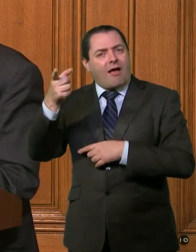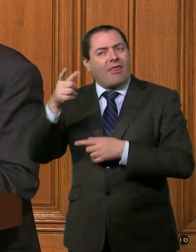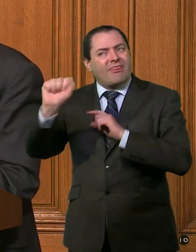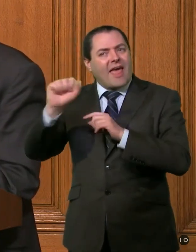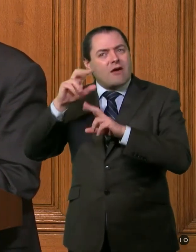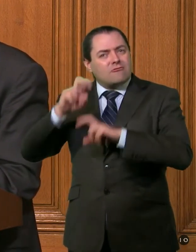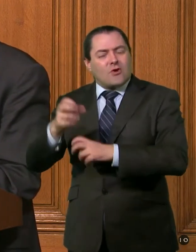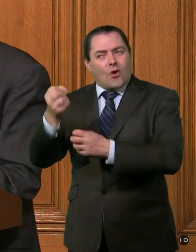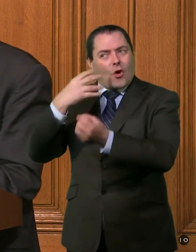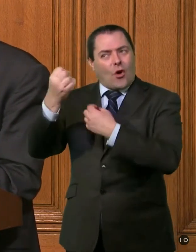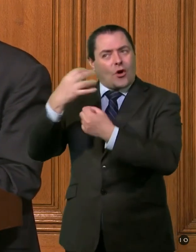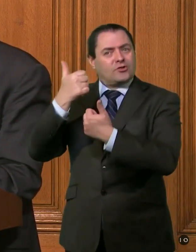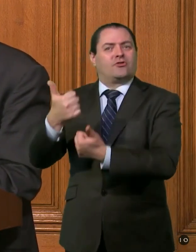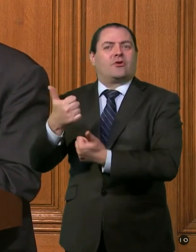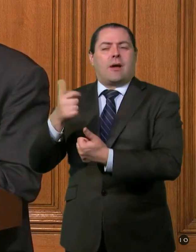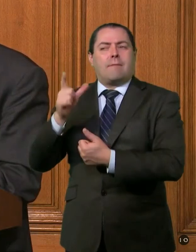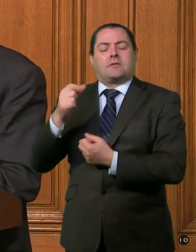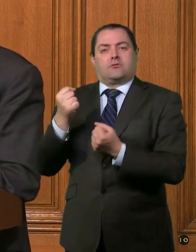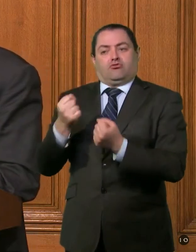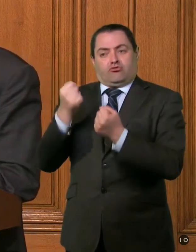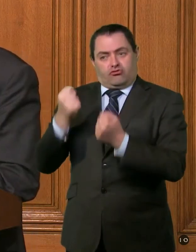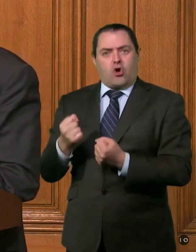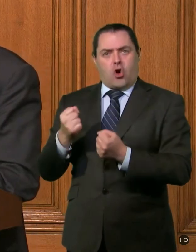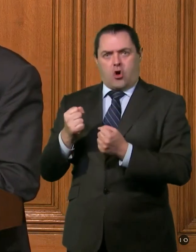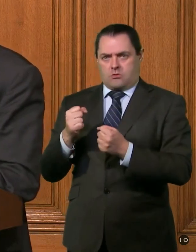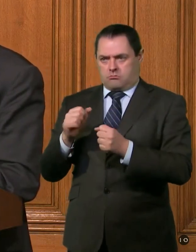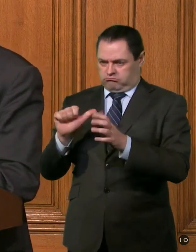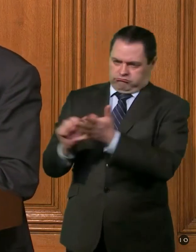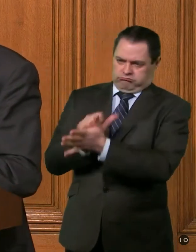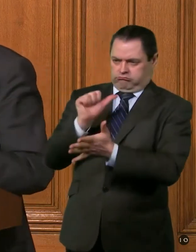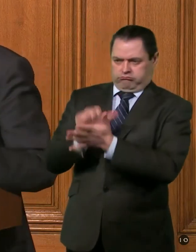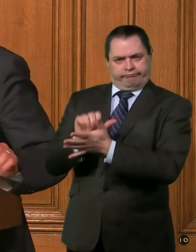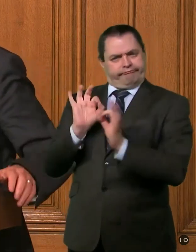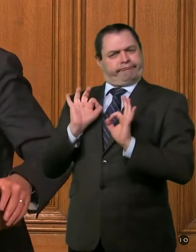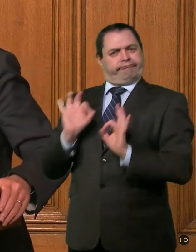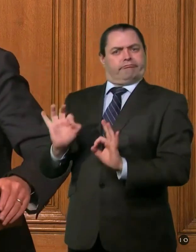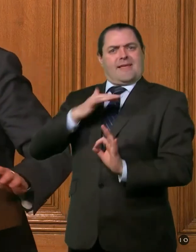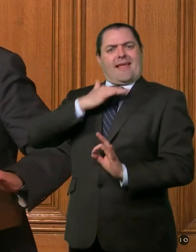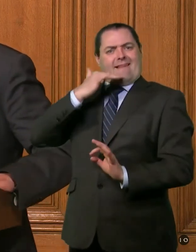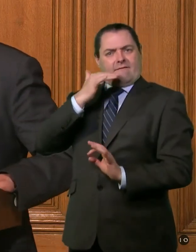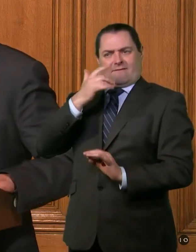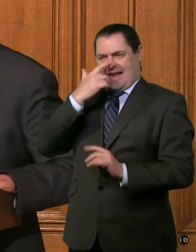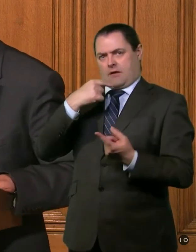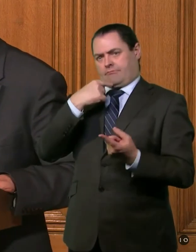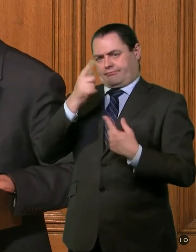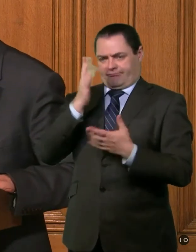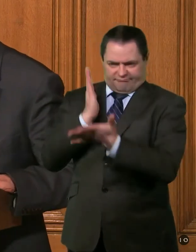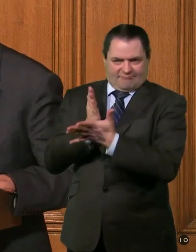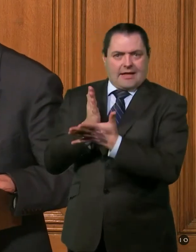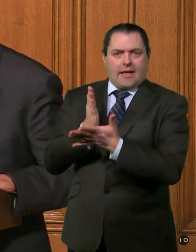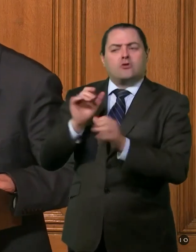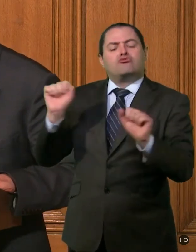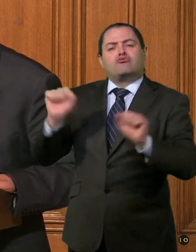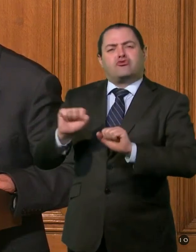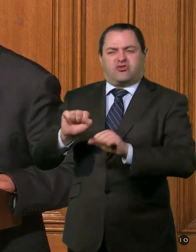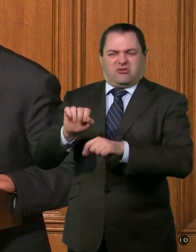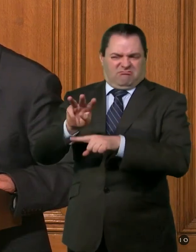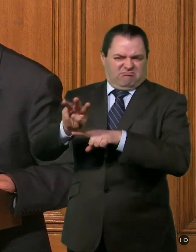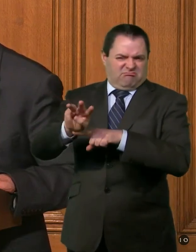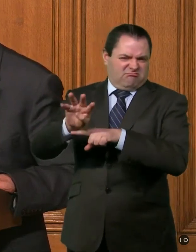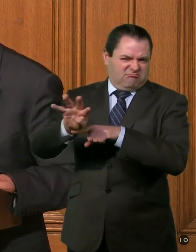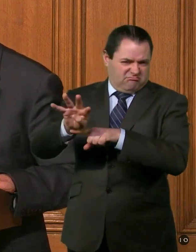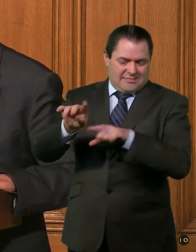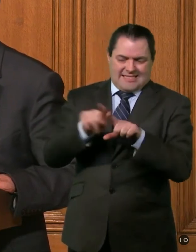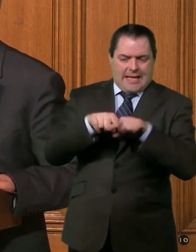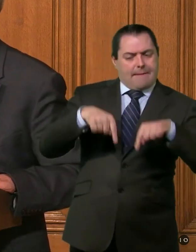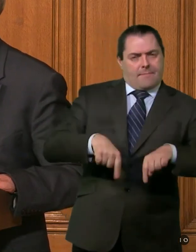for a few weeks yet, and we're going to be in the same position where we'll have firmer data. But these are important questions because, as Jonathan says, it